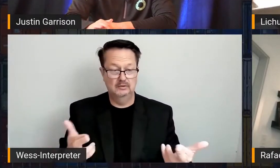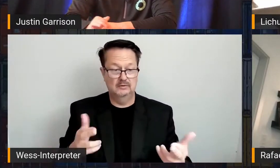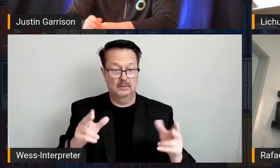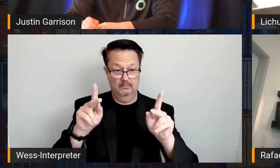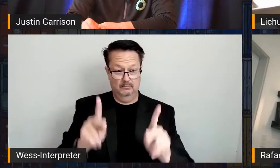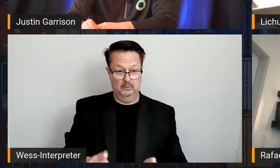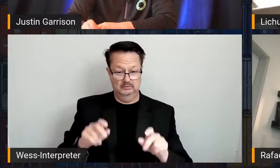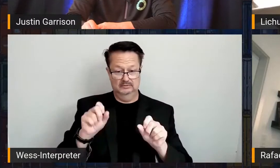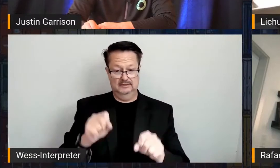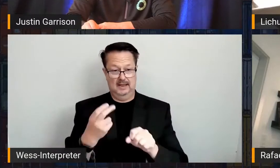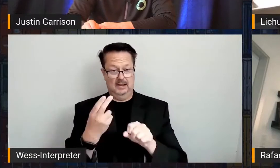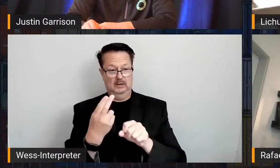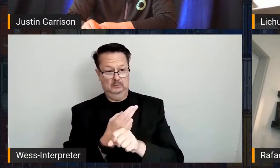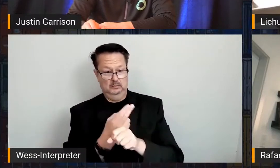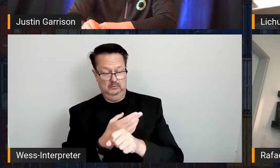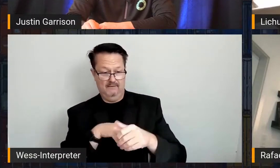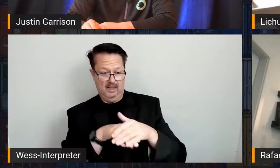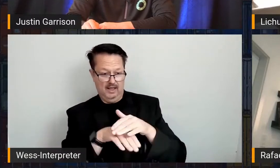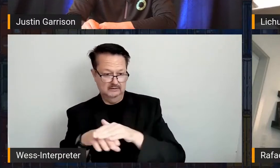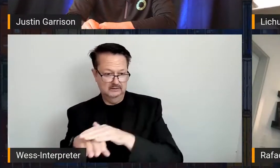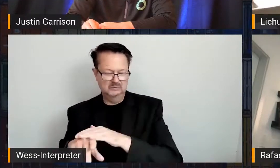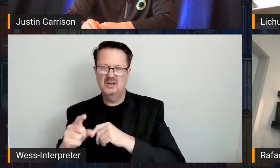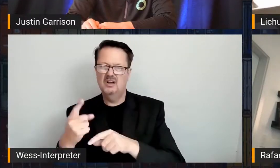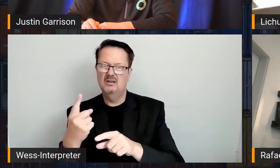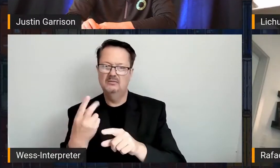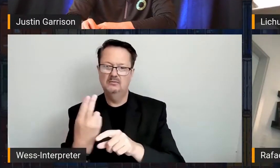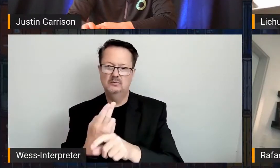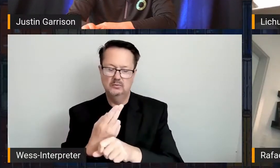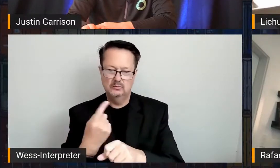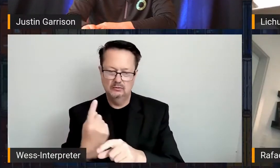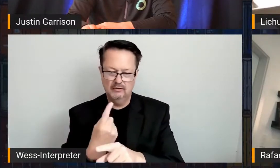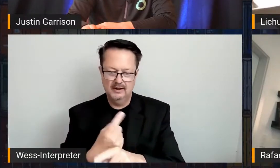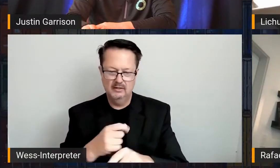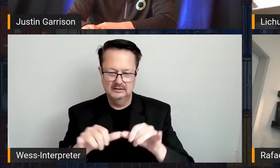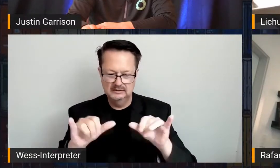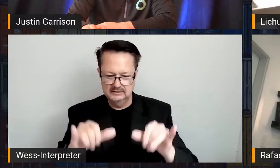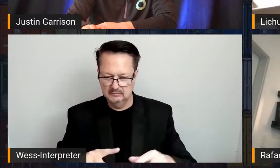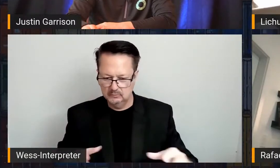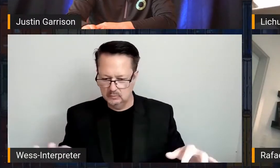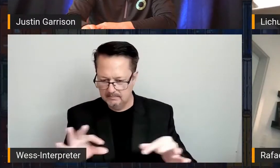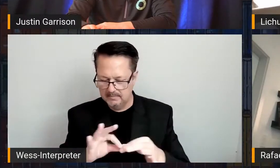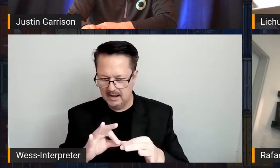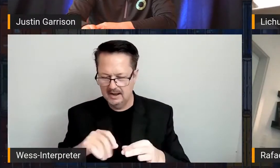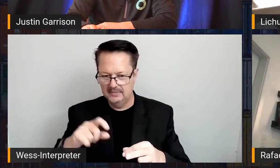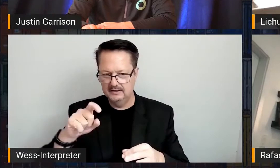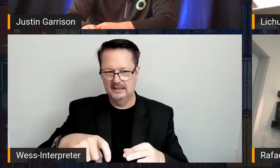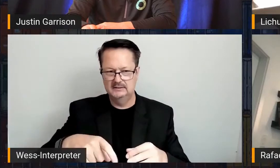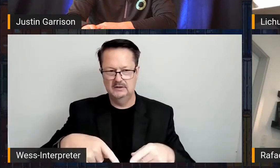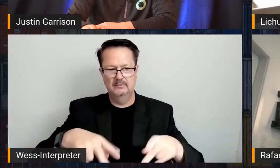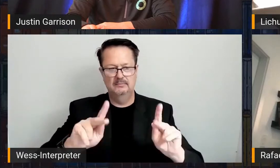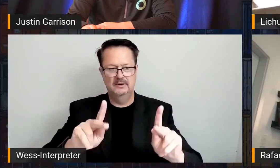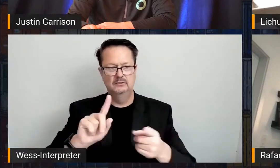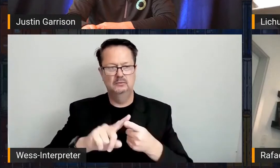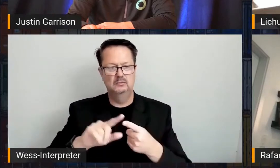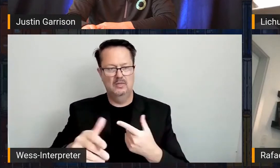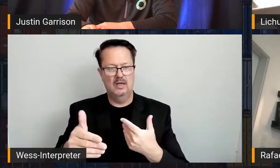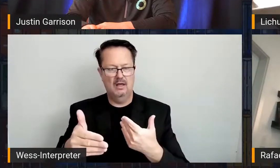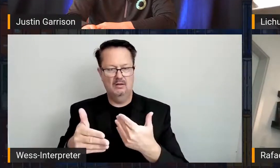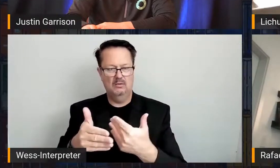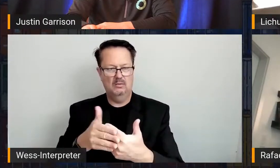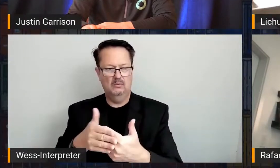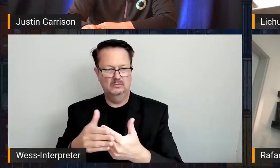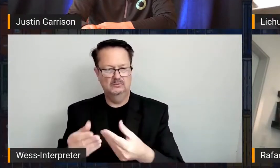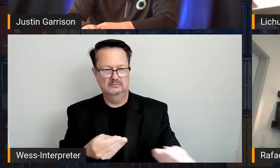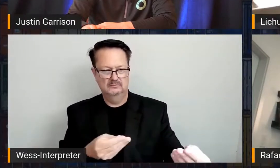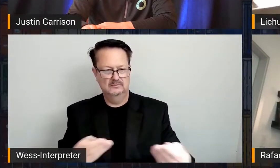view in the console, you can use regular Kubernetes RBAC system to bind the necessary permissions to the cluster role object. You have to be